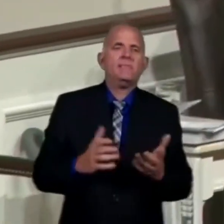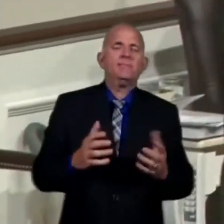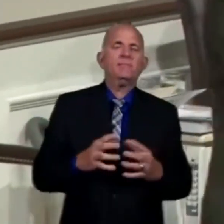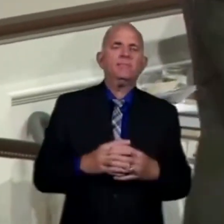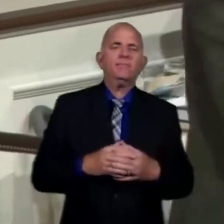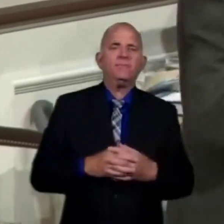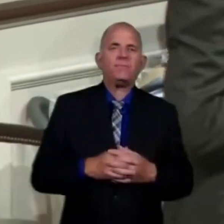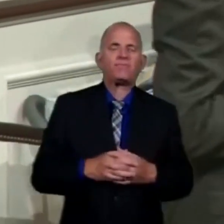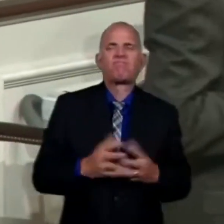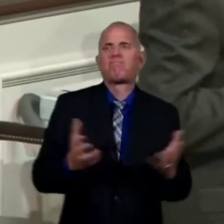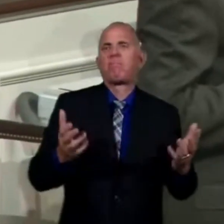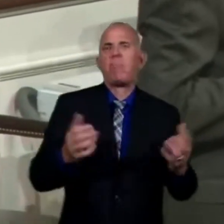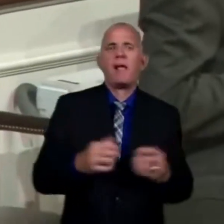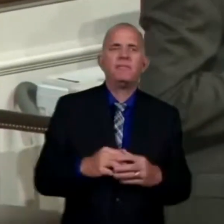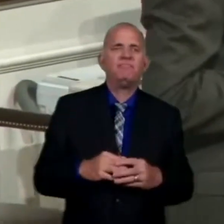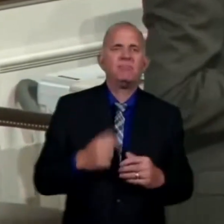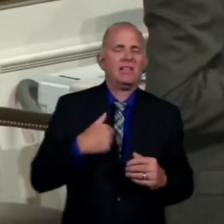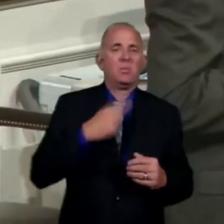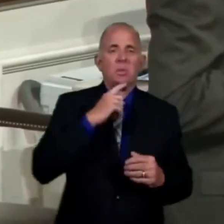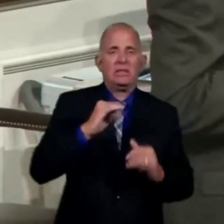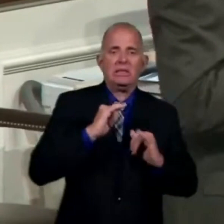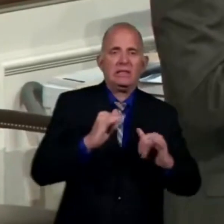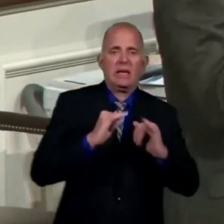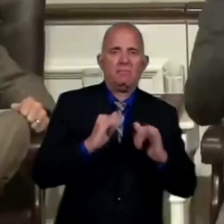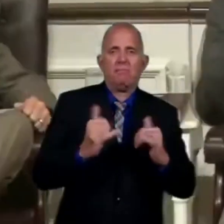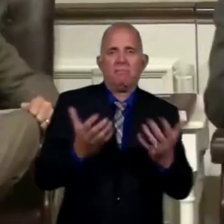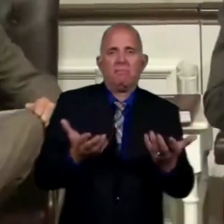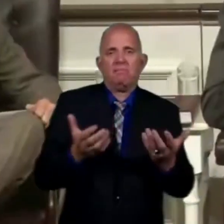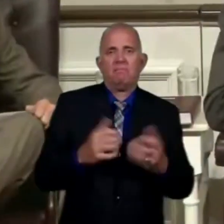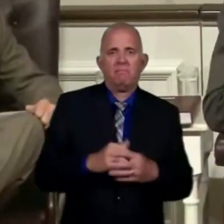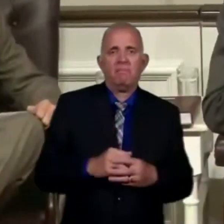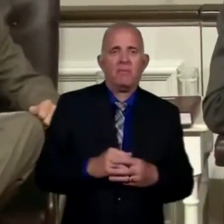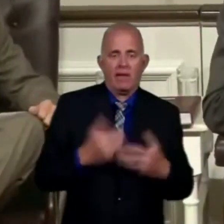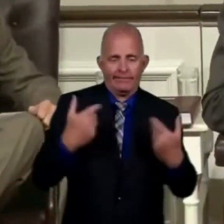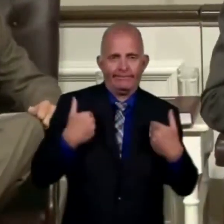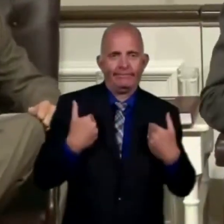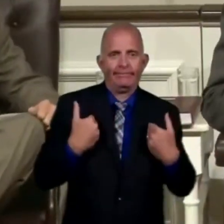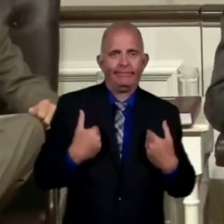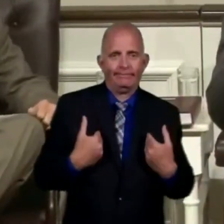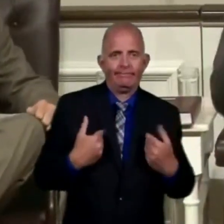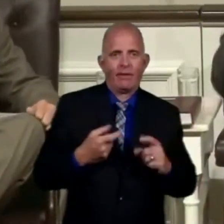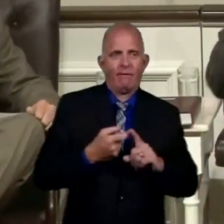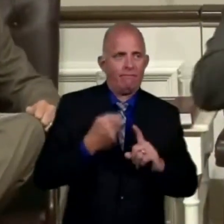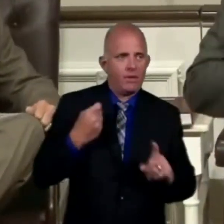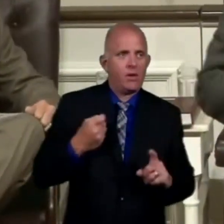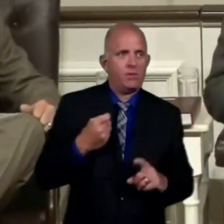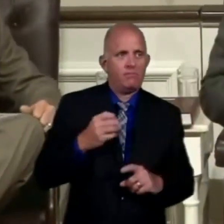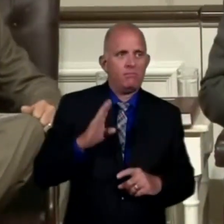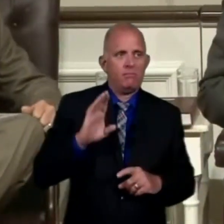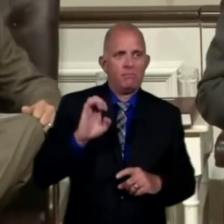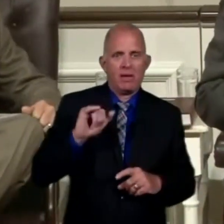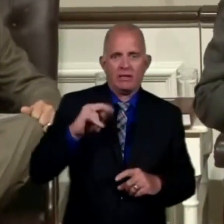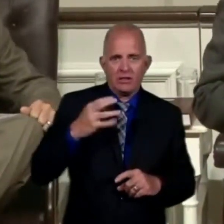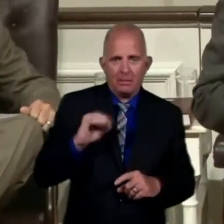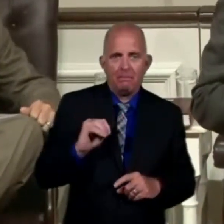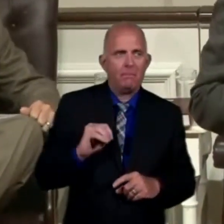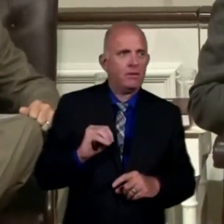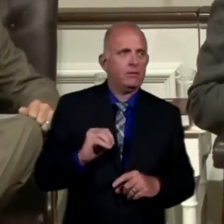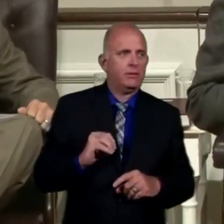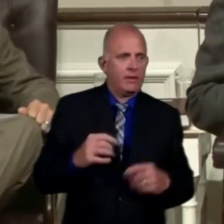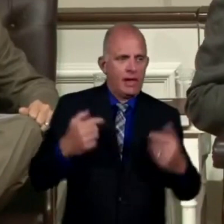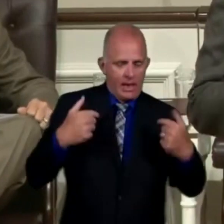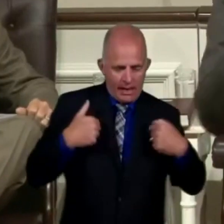I can go toe-to-toe with the best of you. He goes, I am of the tribe of Benjamin. I studied under the school of